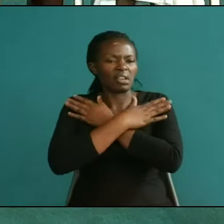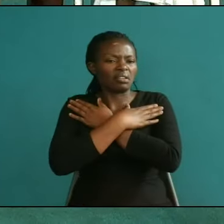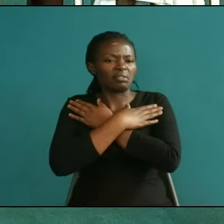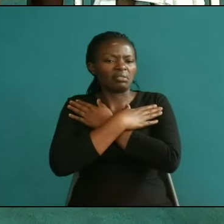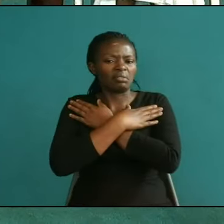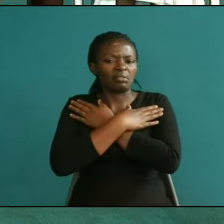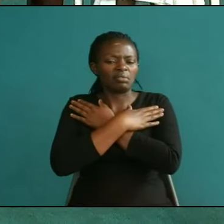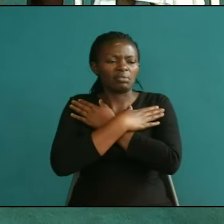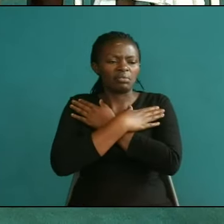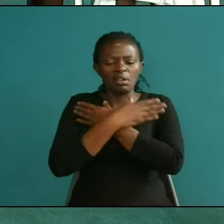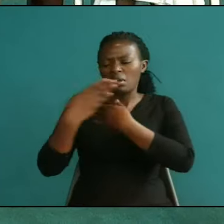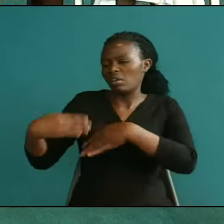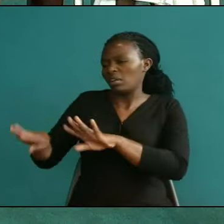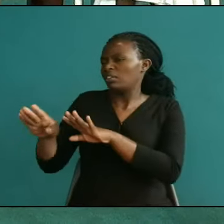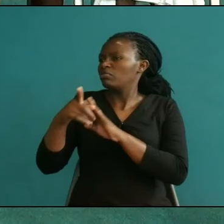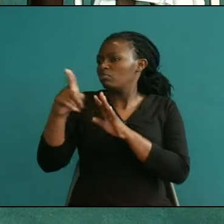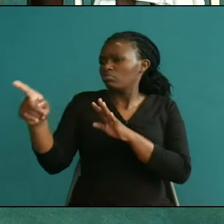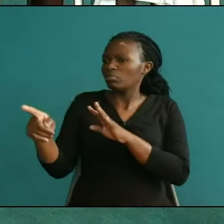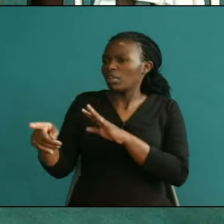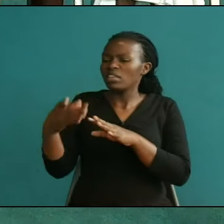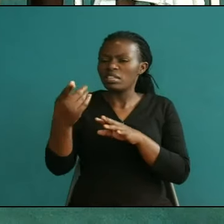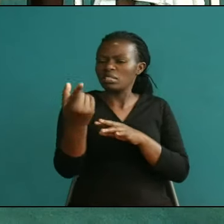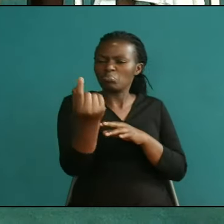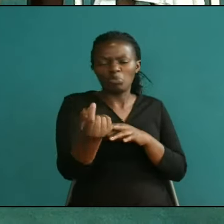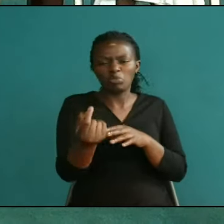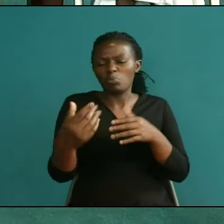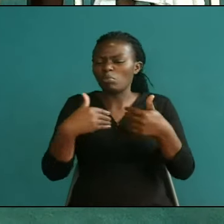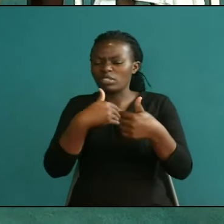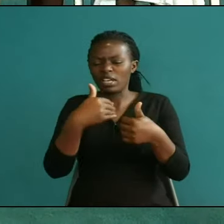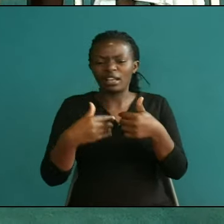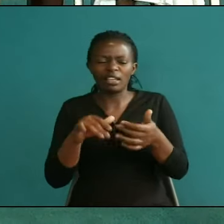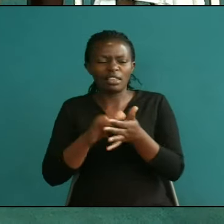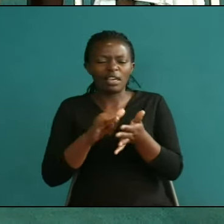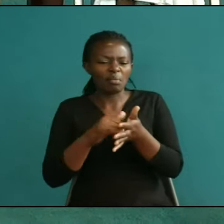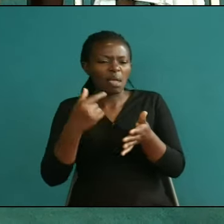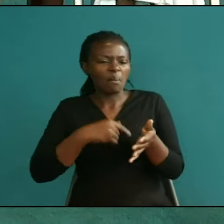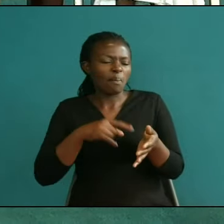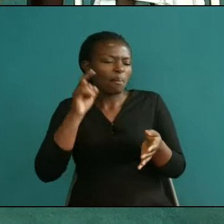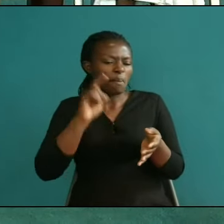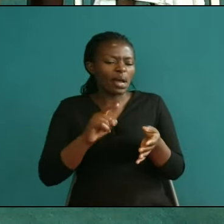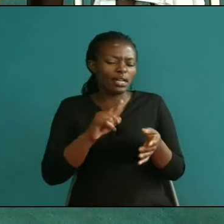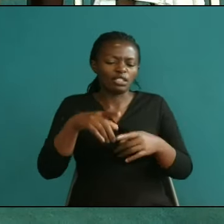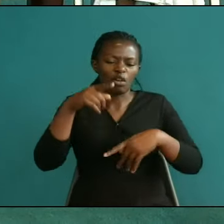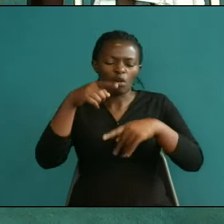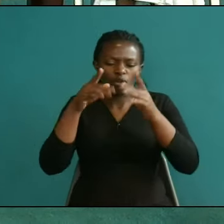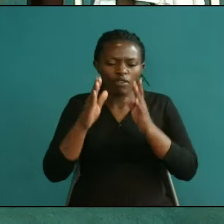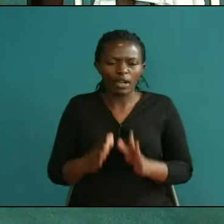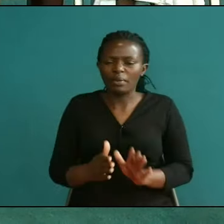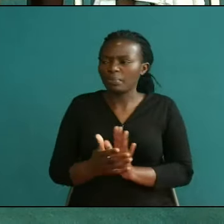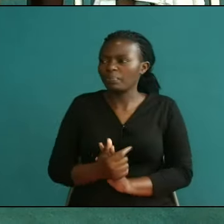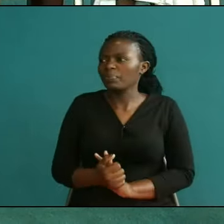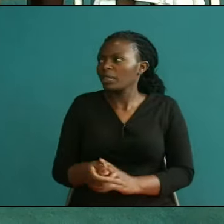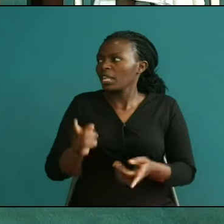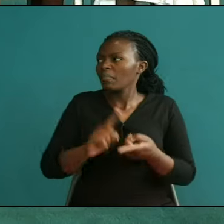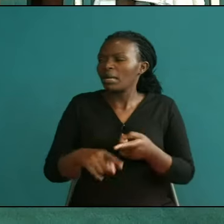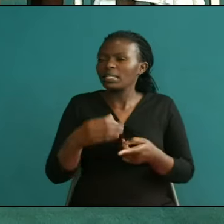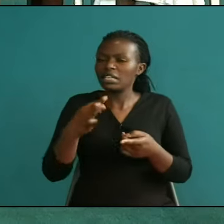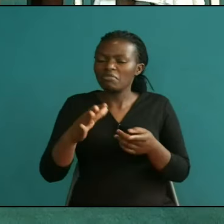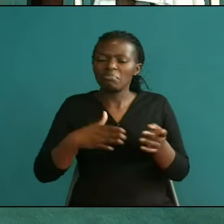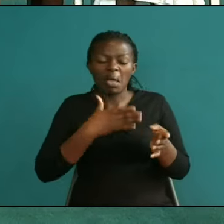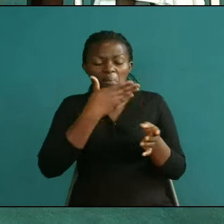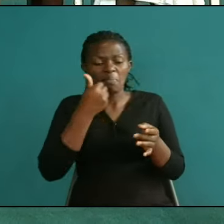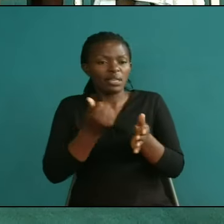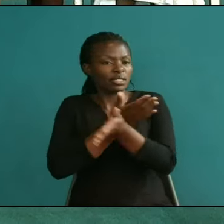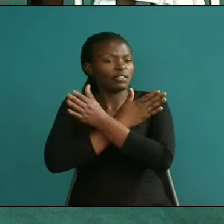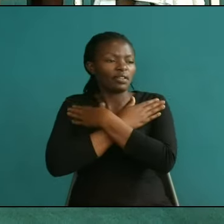be the least challenging to overcome. I know that sounds a bit off and cruel, but if your best friend